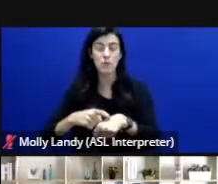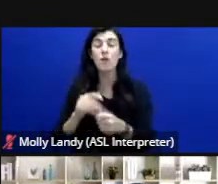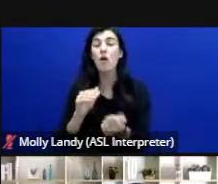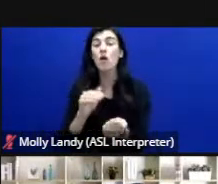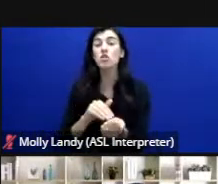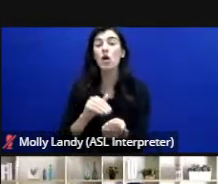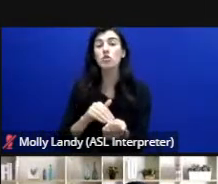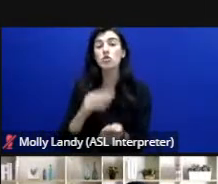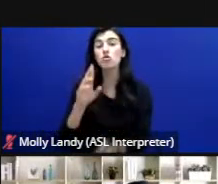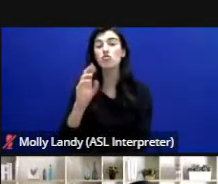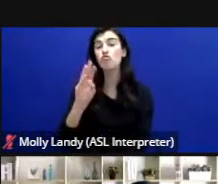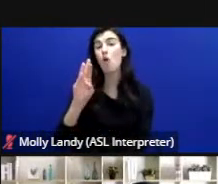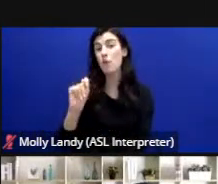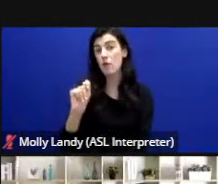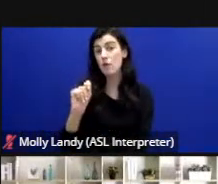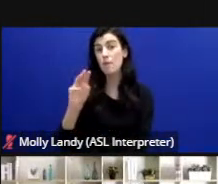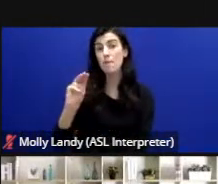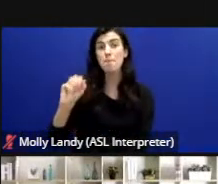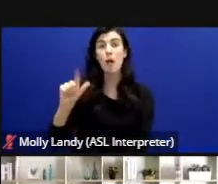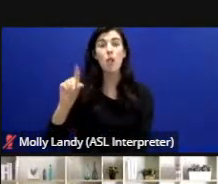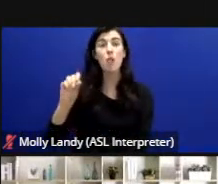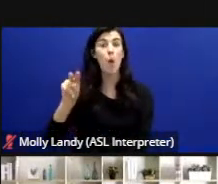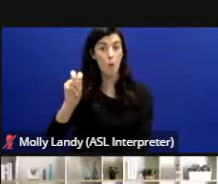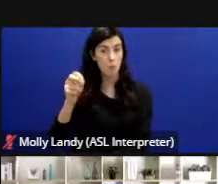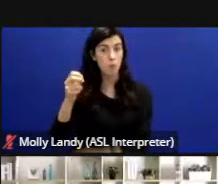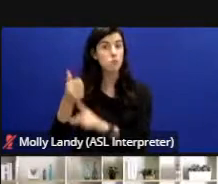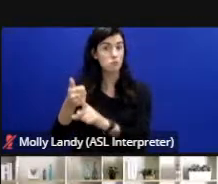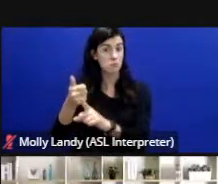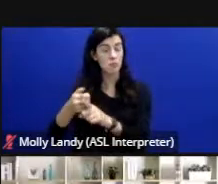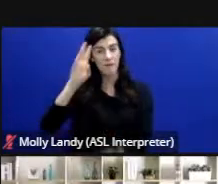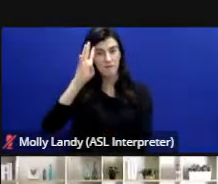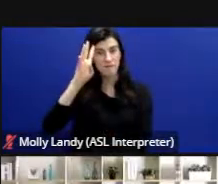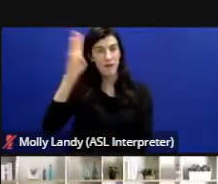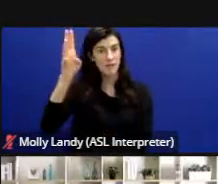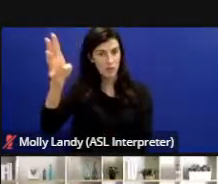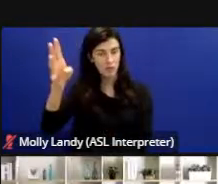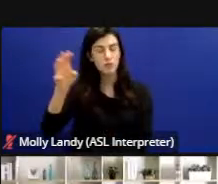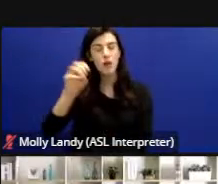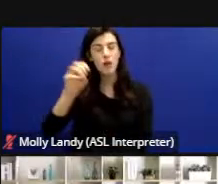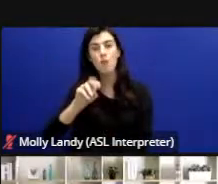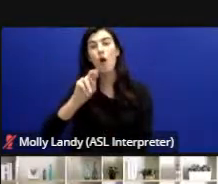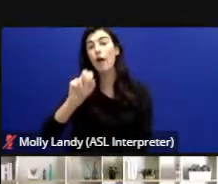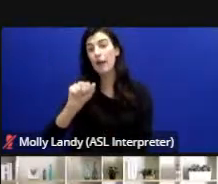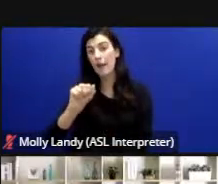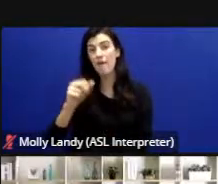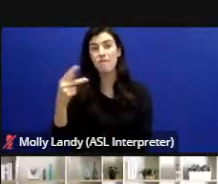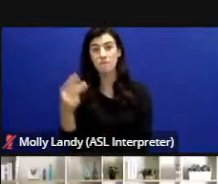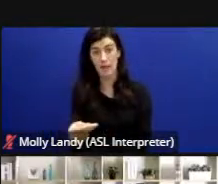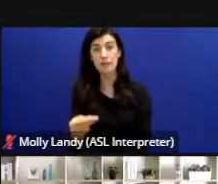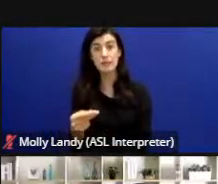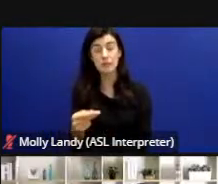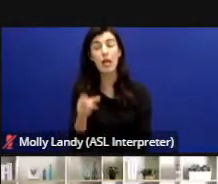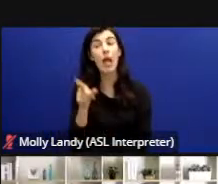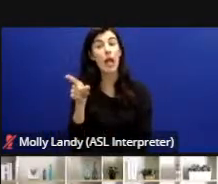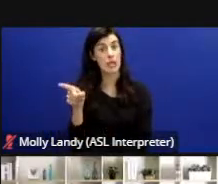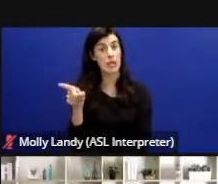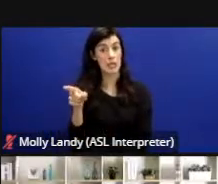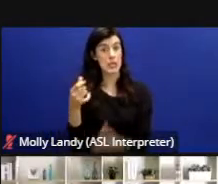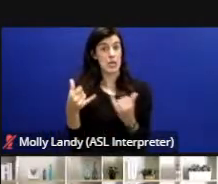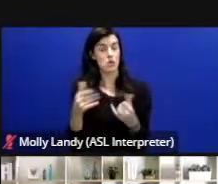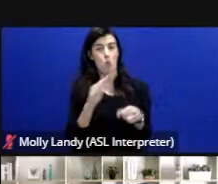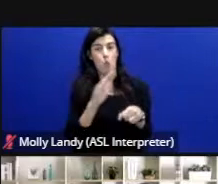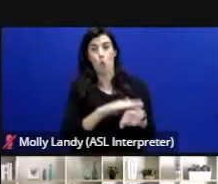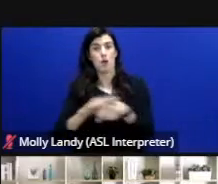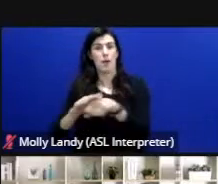Dr. Robert Malone is the inventor of mRNA vaccines. He is warning people to